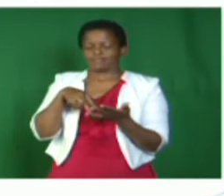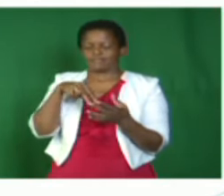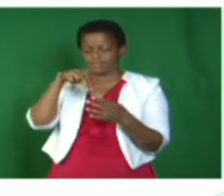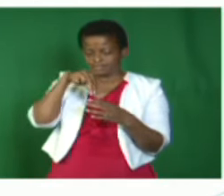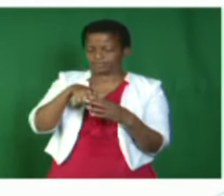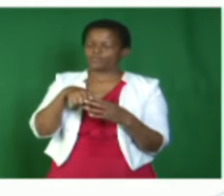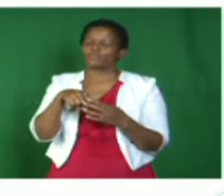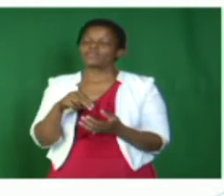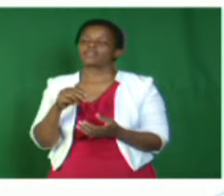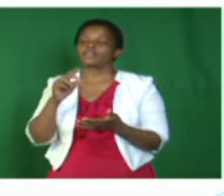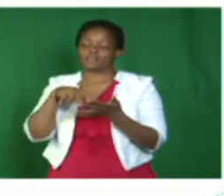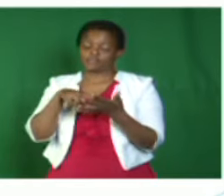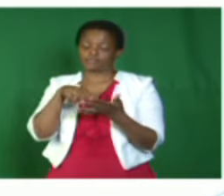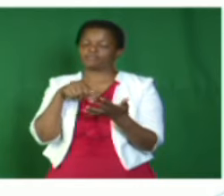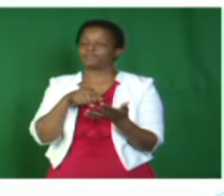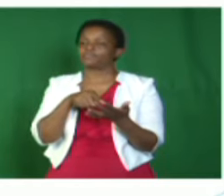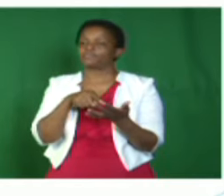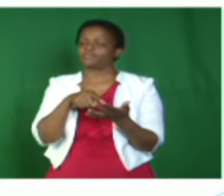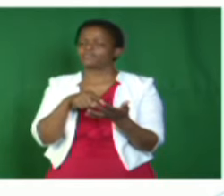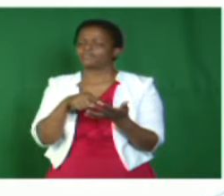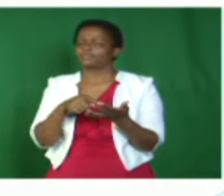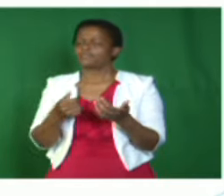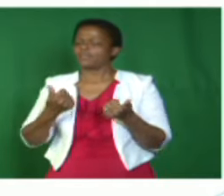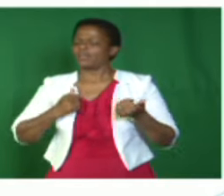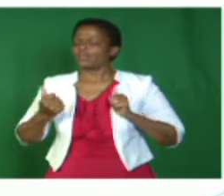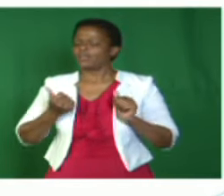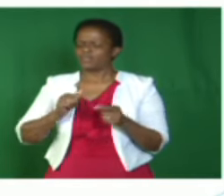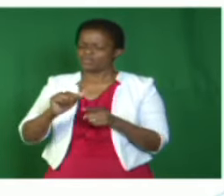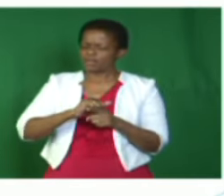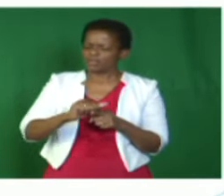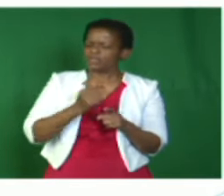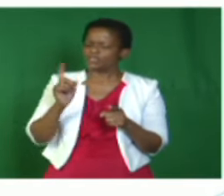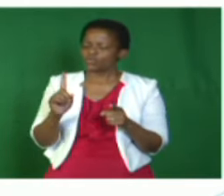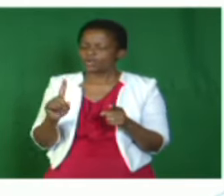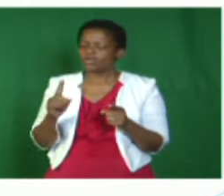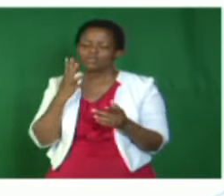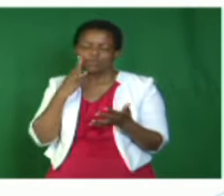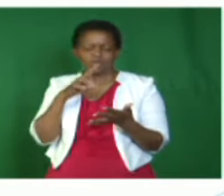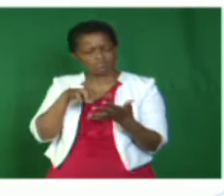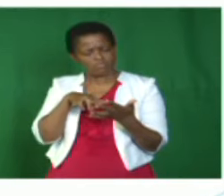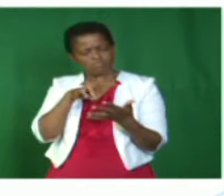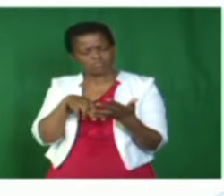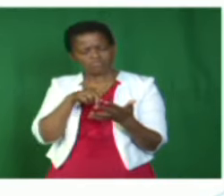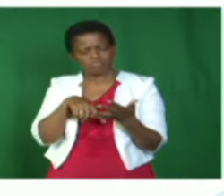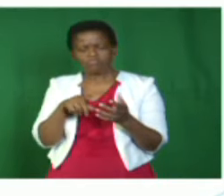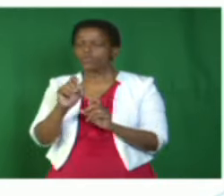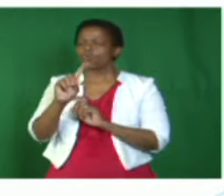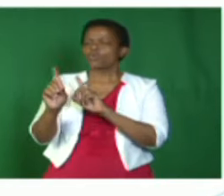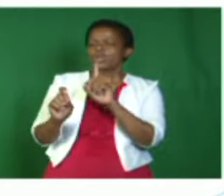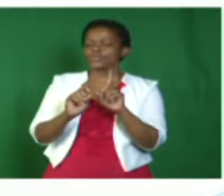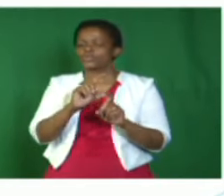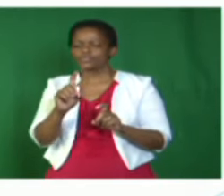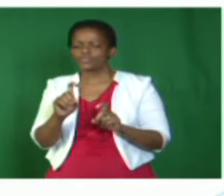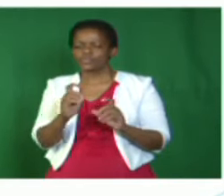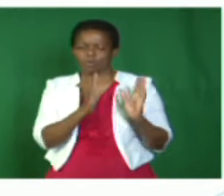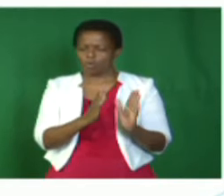notice is the activities that we do when we read intensively, the questions, the order of the question and their